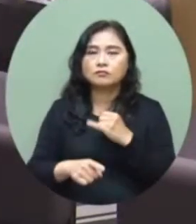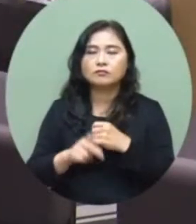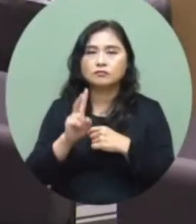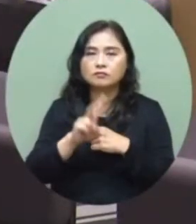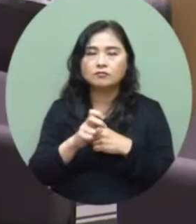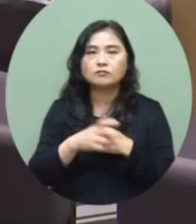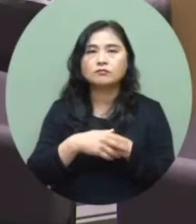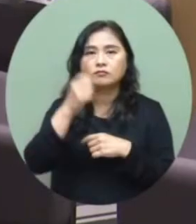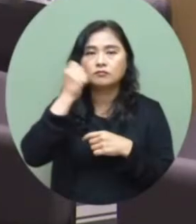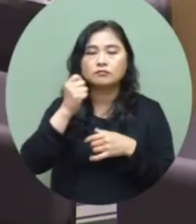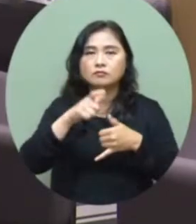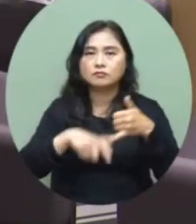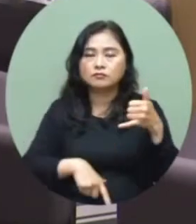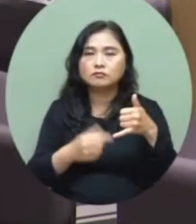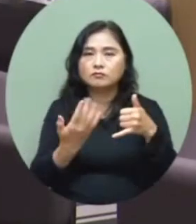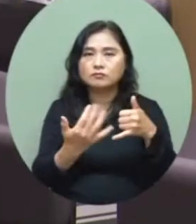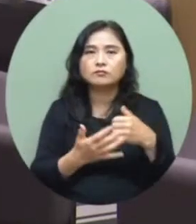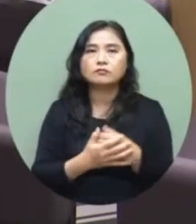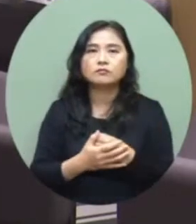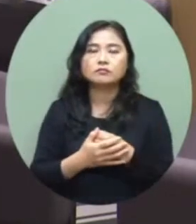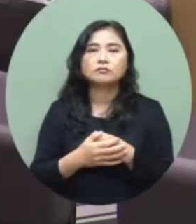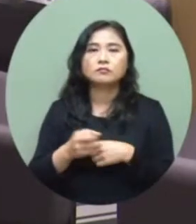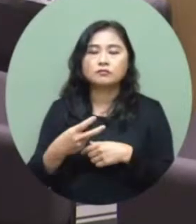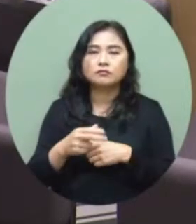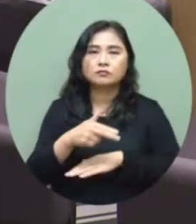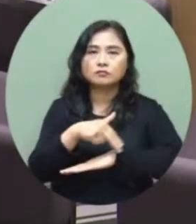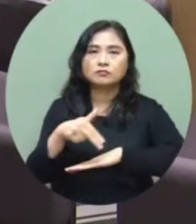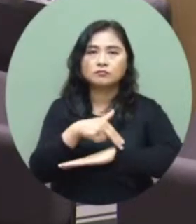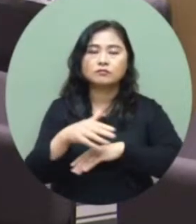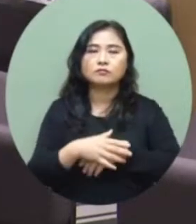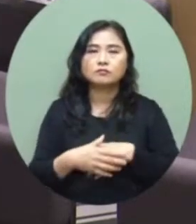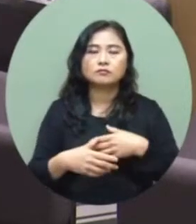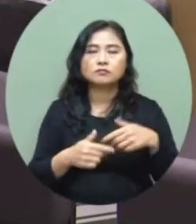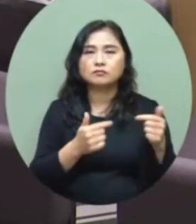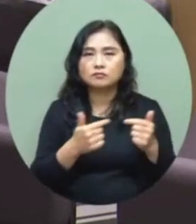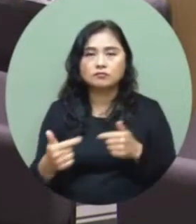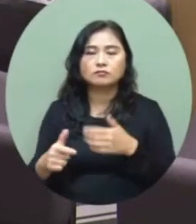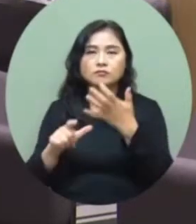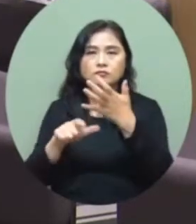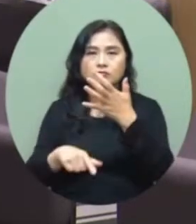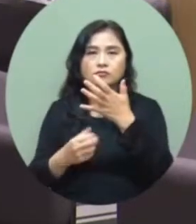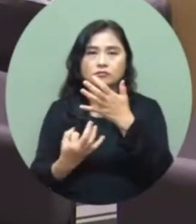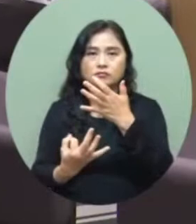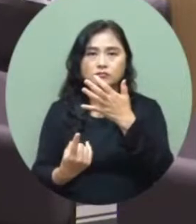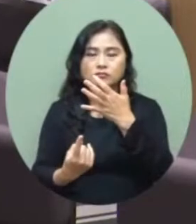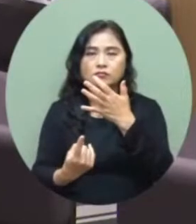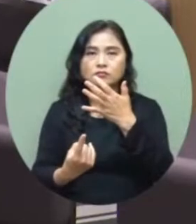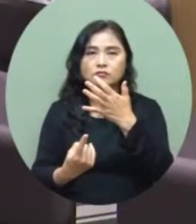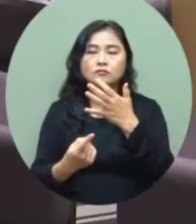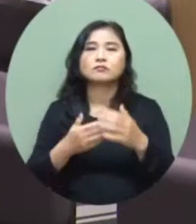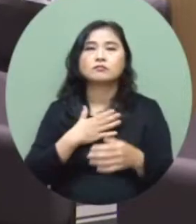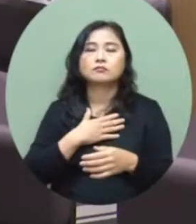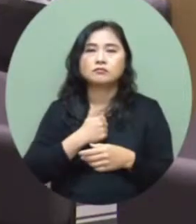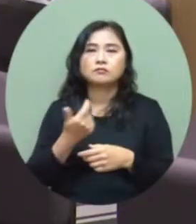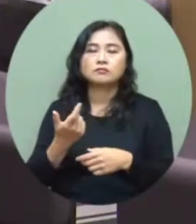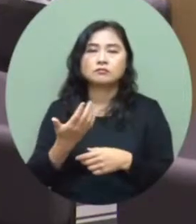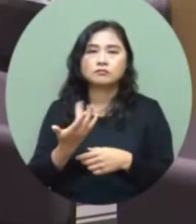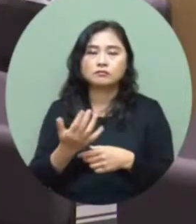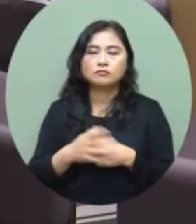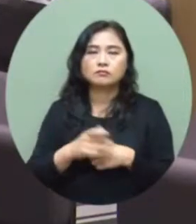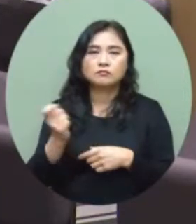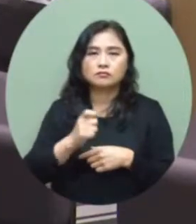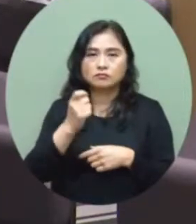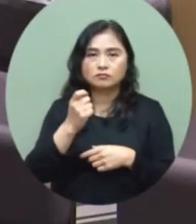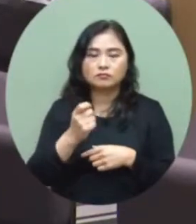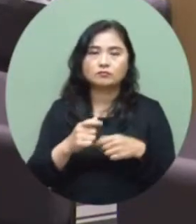kits? Have you done any estimate as to how many cases can be identified through the free distribution scheme? And also by the end of